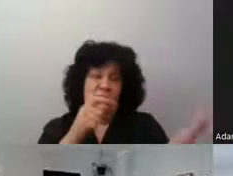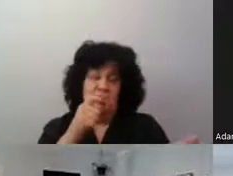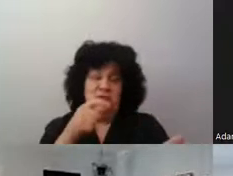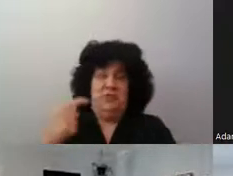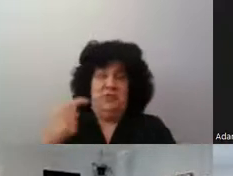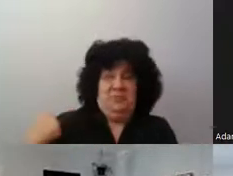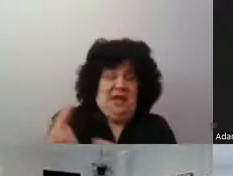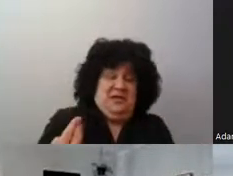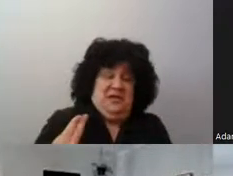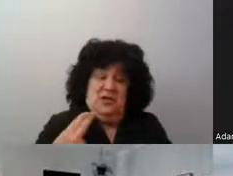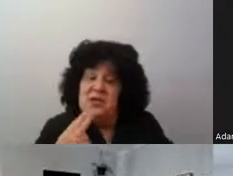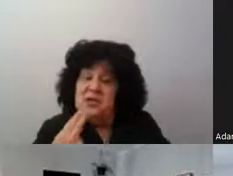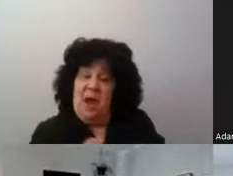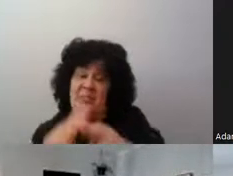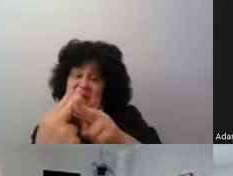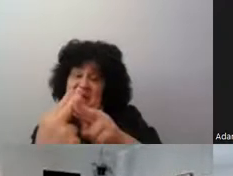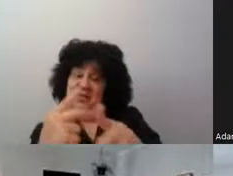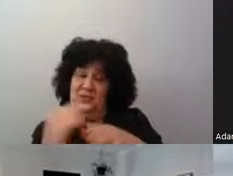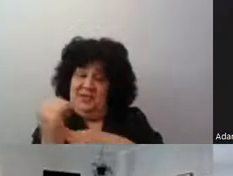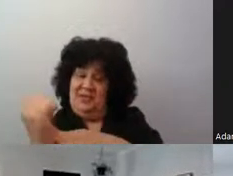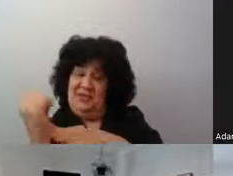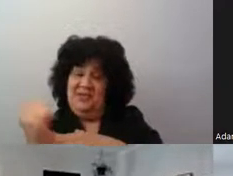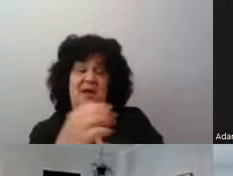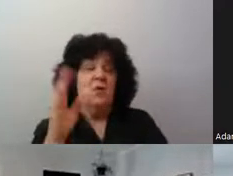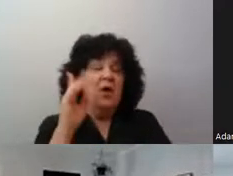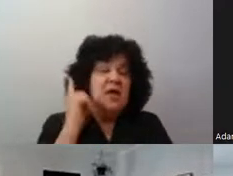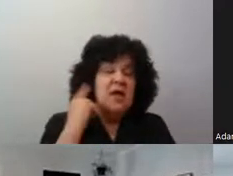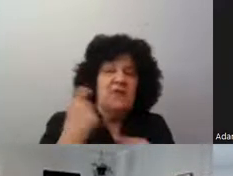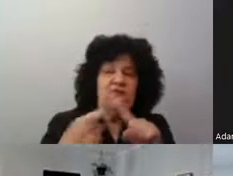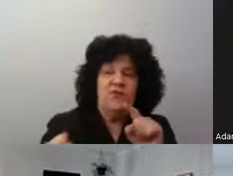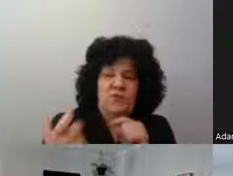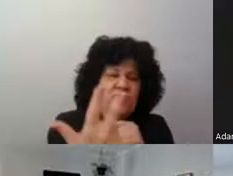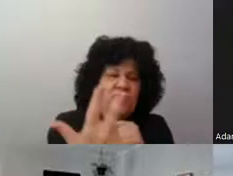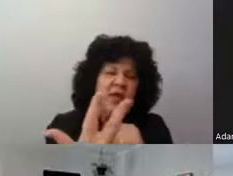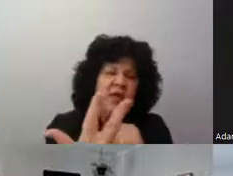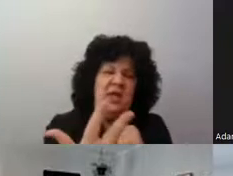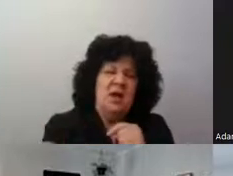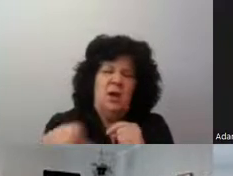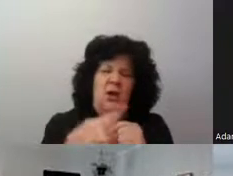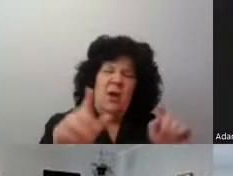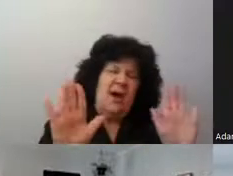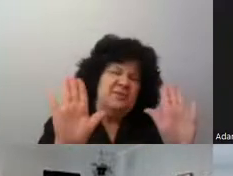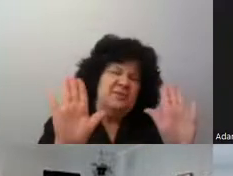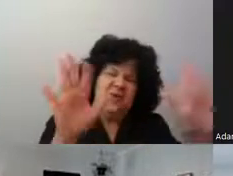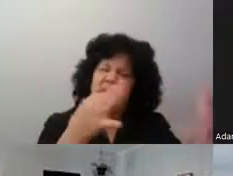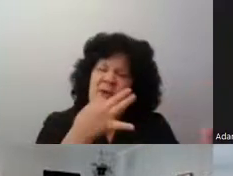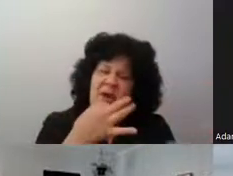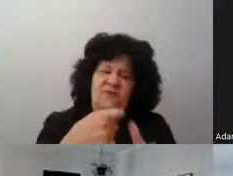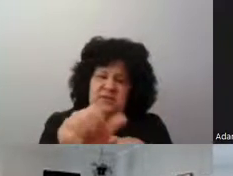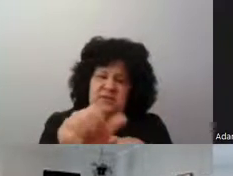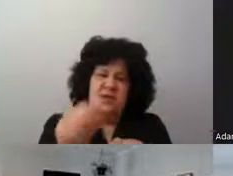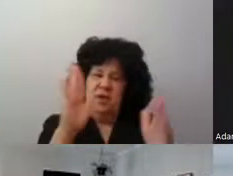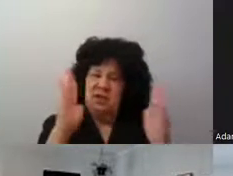subcommittees. And then we're going to hear from like three just really outstanding experts from GSA. We're going to dive into the three